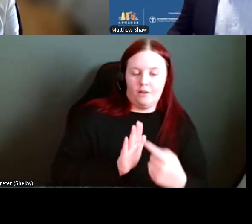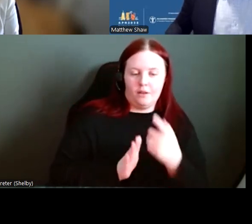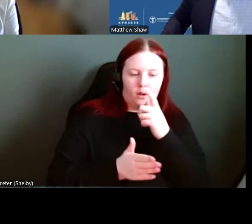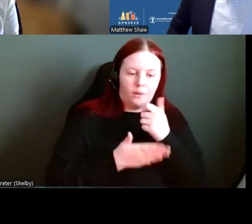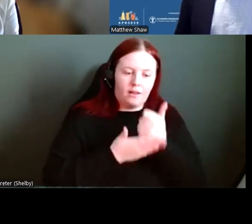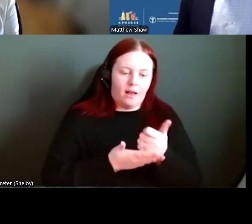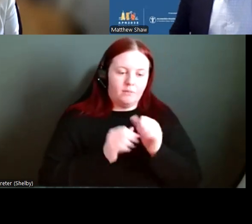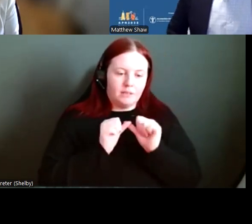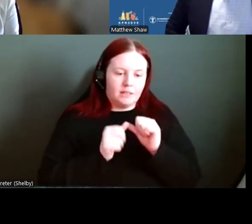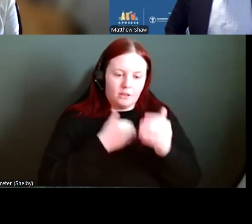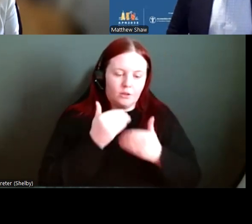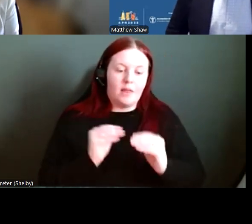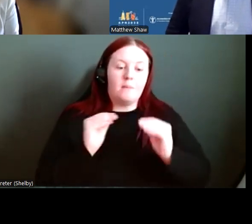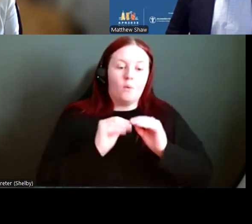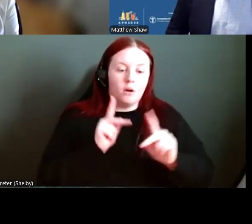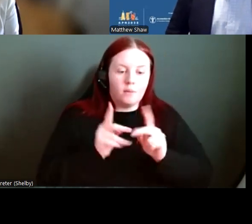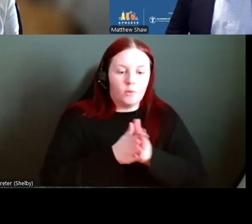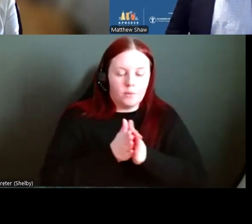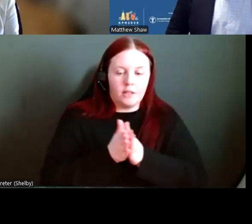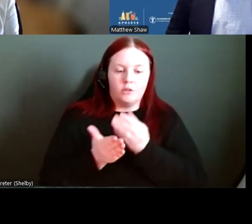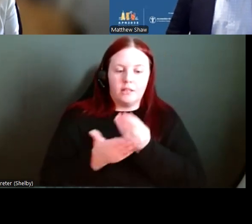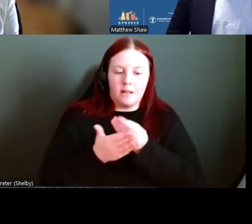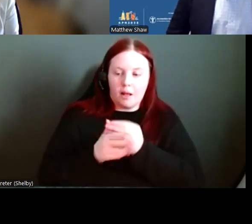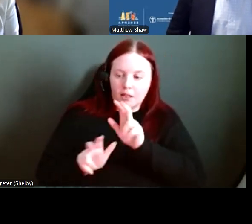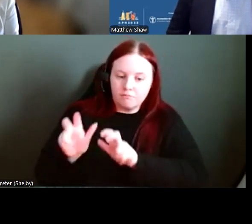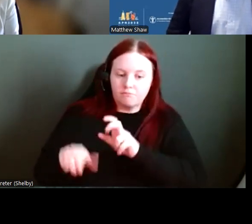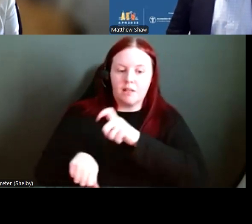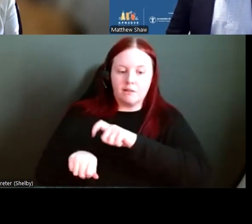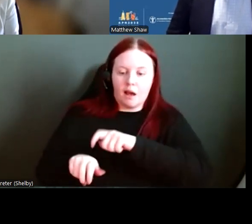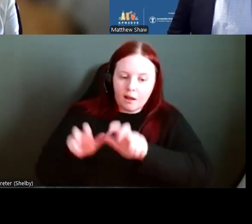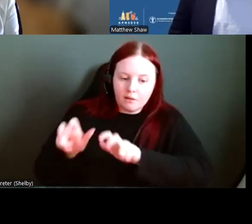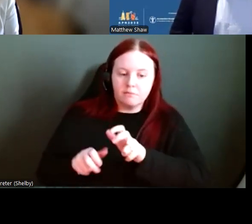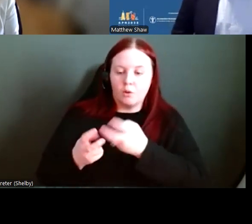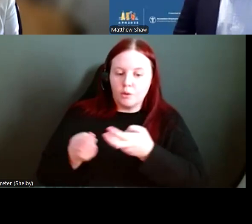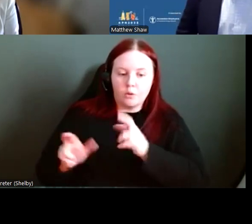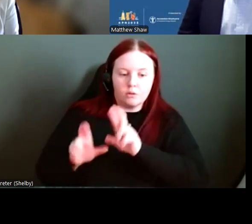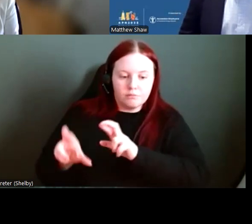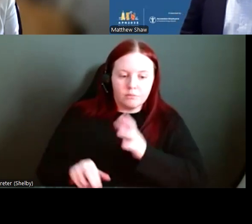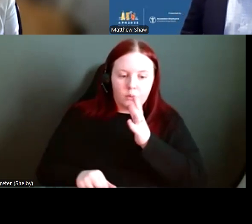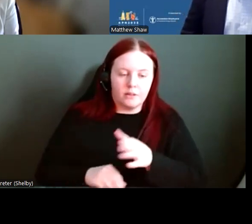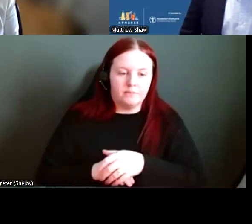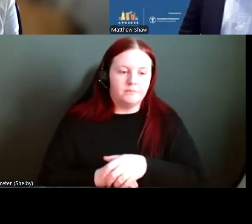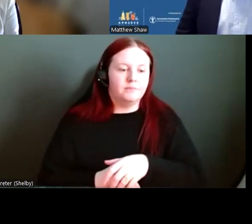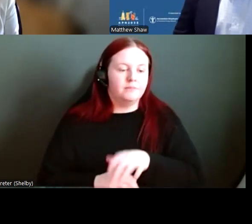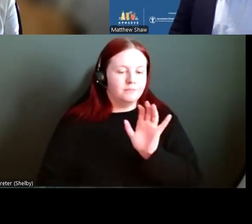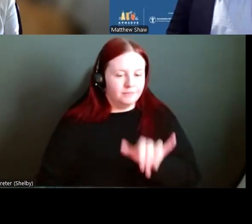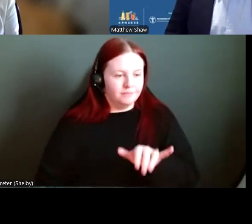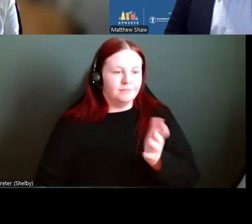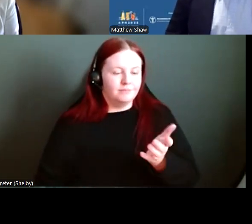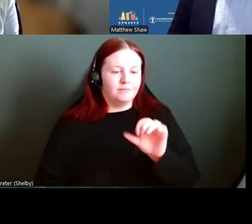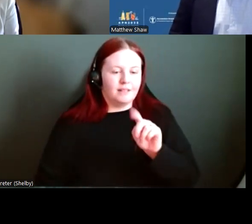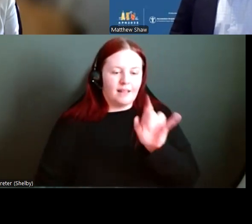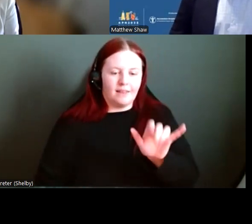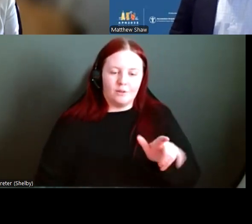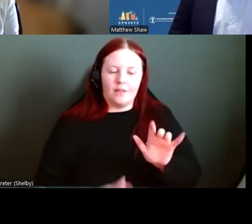that buy-in in the short and longer term. Wow. Bringing up empathy is something very close to my heart.